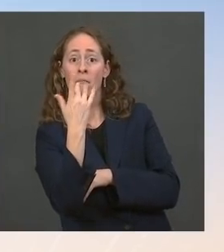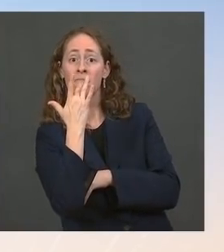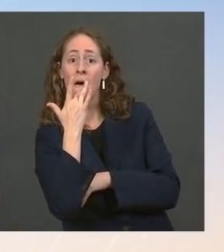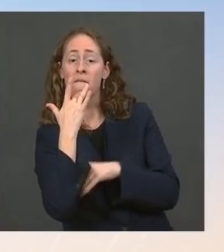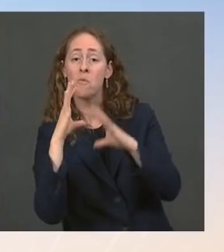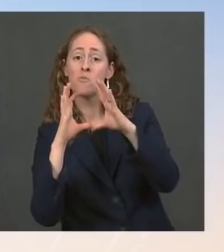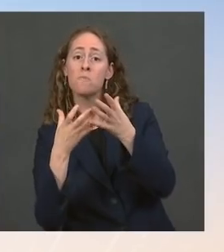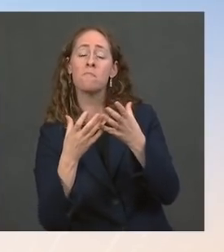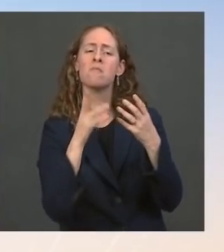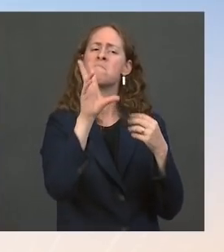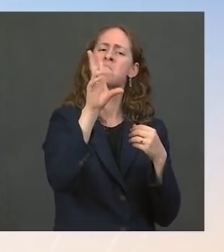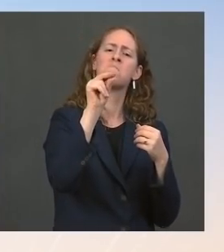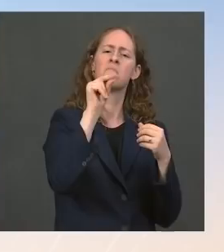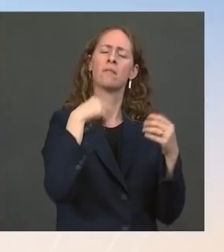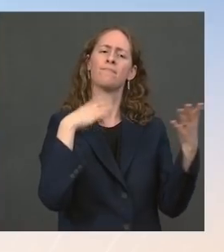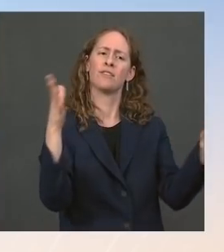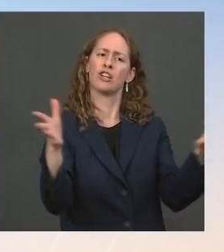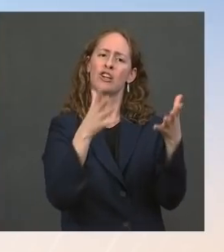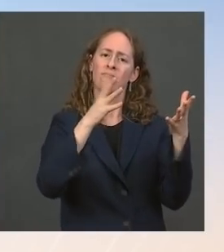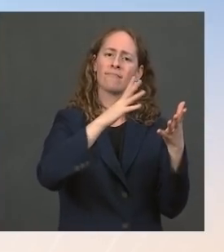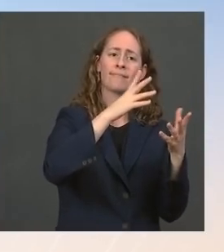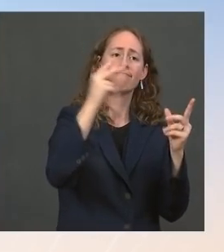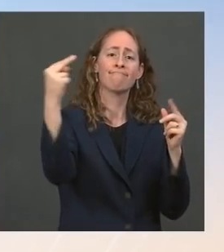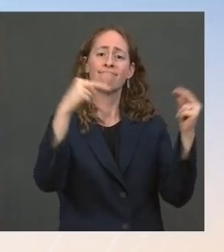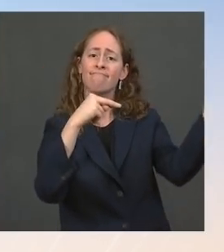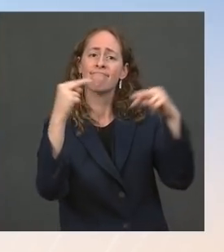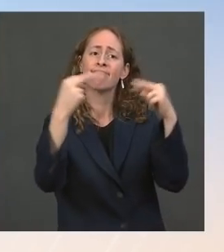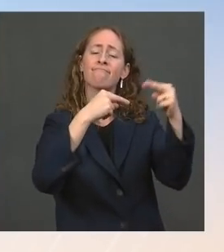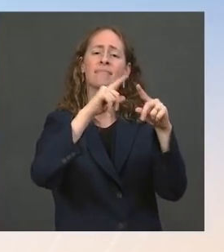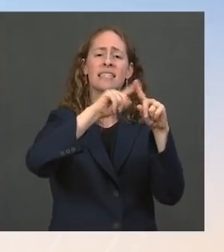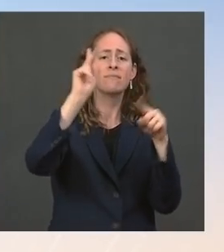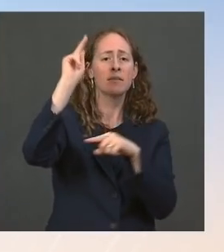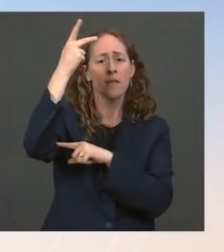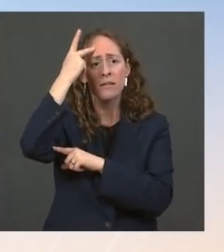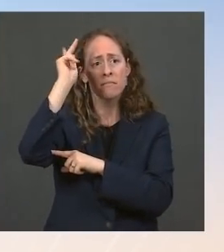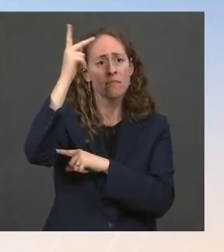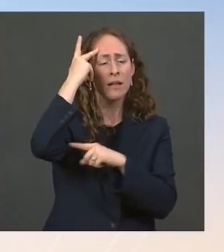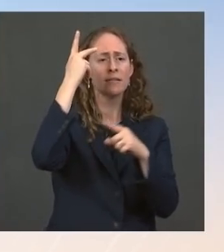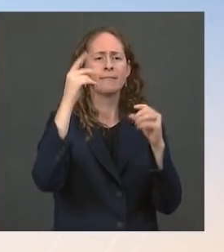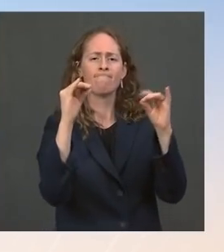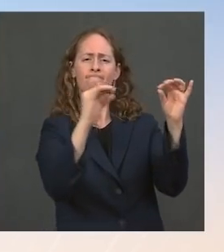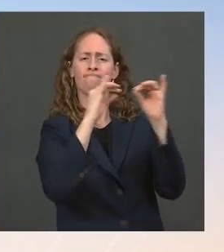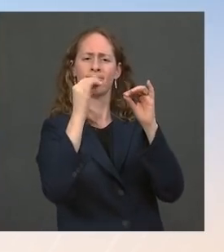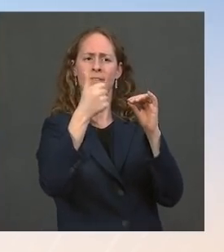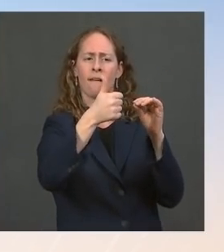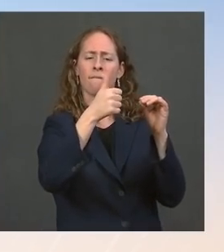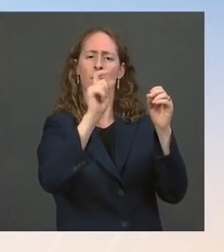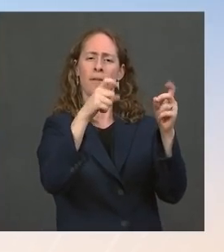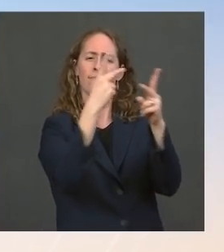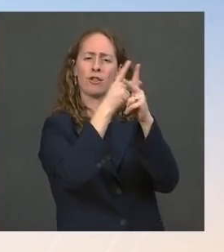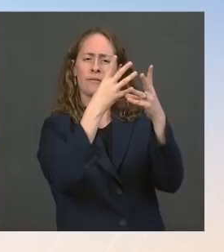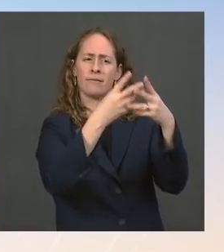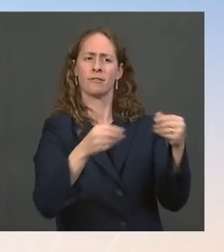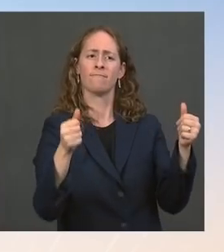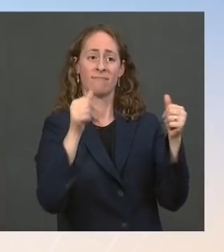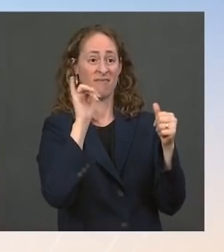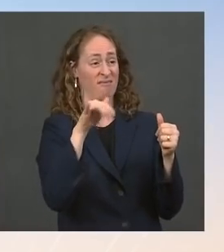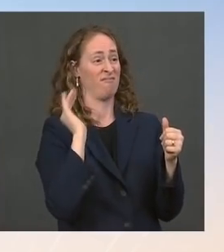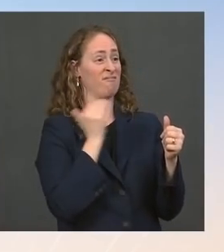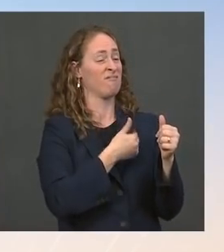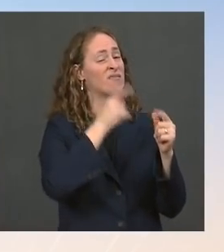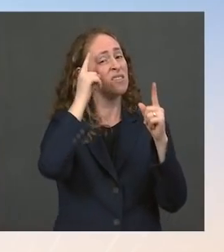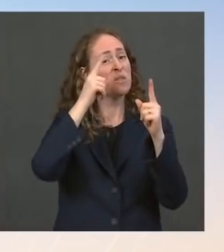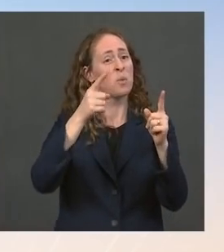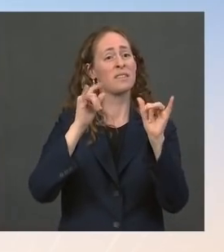continue to encourage all political stakeholders to engage in dialogue and find solutions together. And that has been our objective through all of our